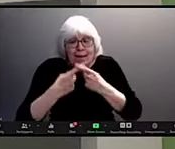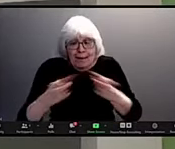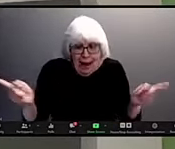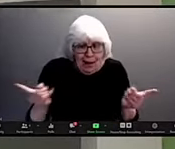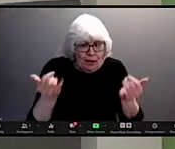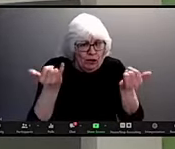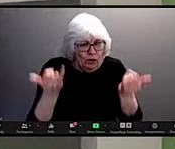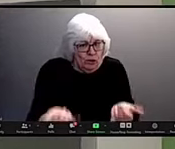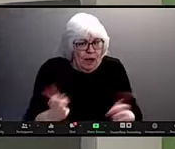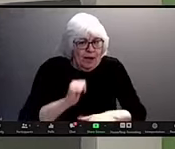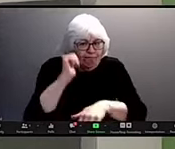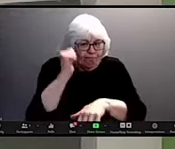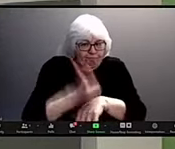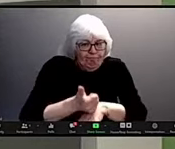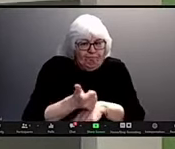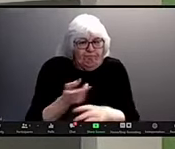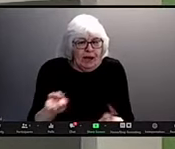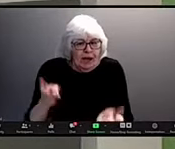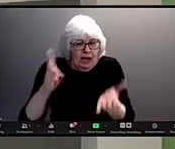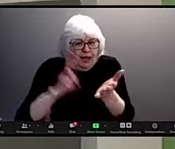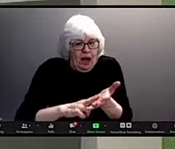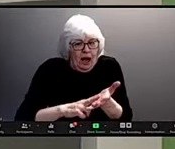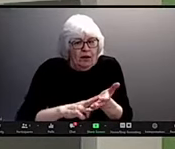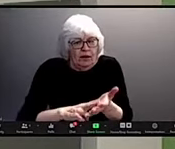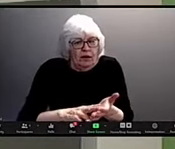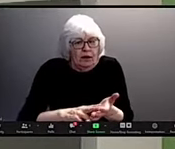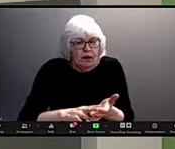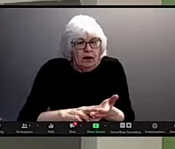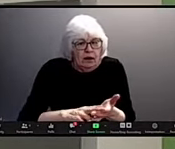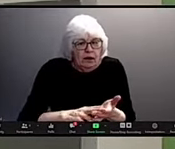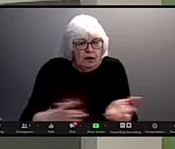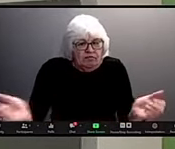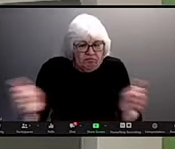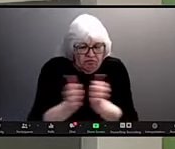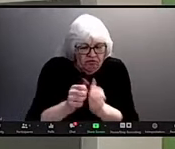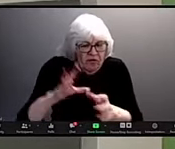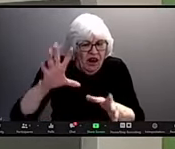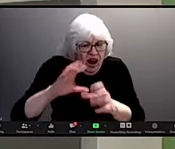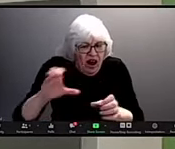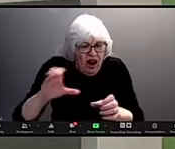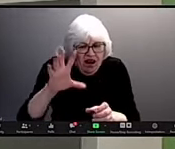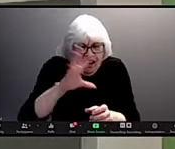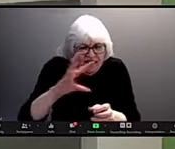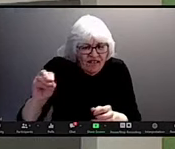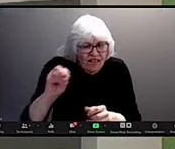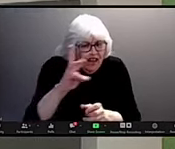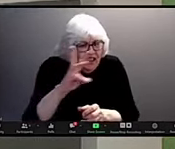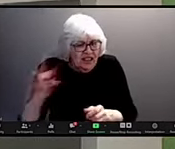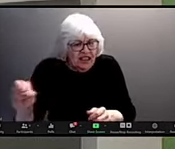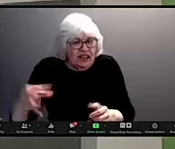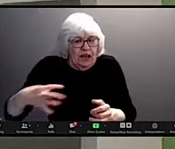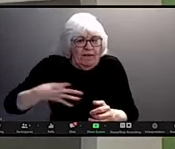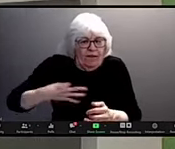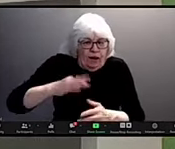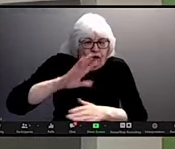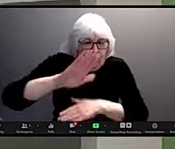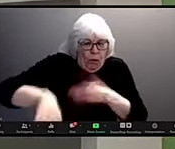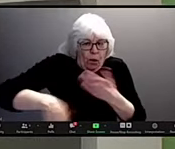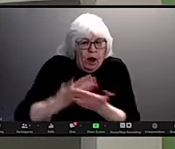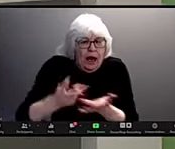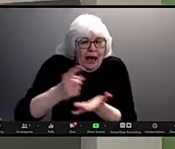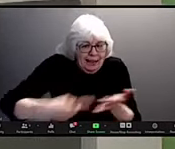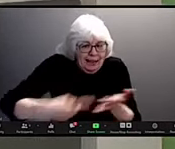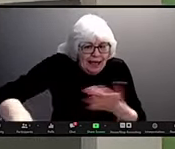who have volunteers, 50 to 60 volunteers, arriving next weekend. Their advance party will be on the ground on